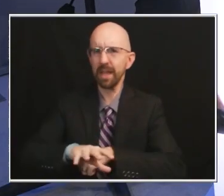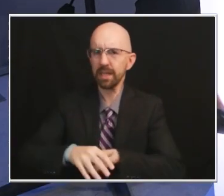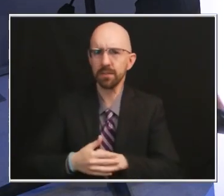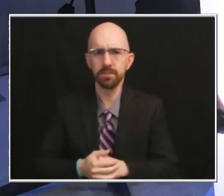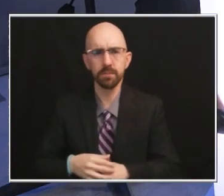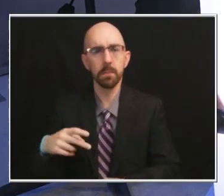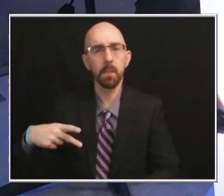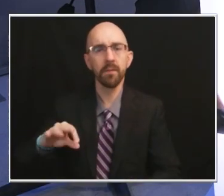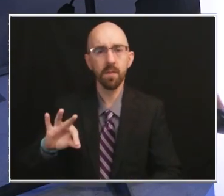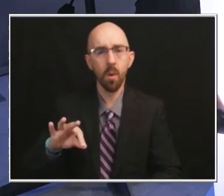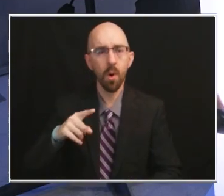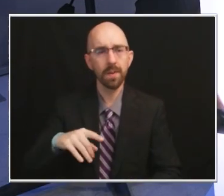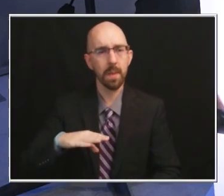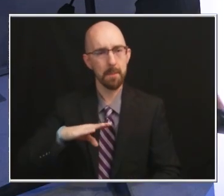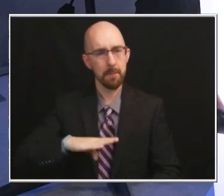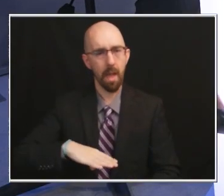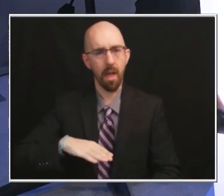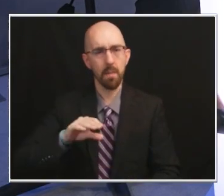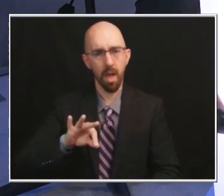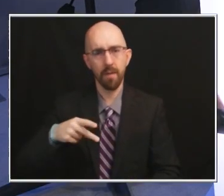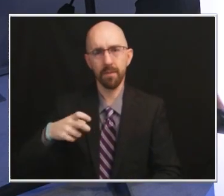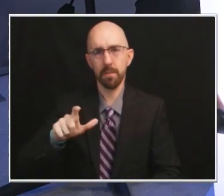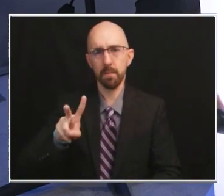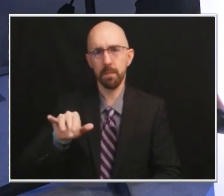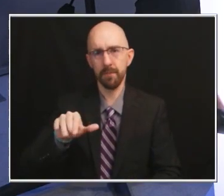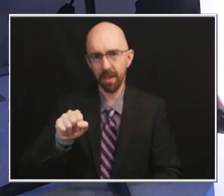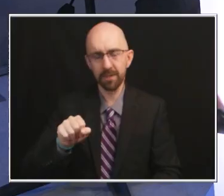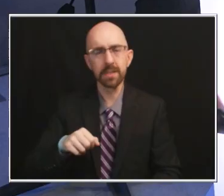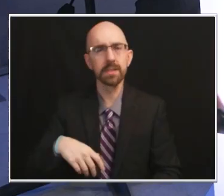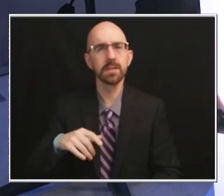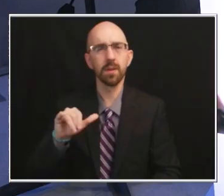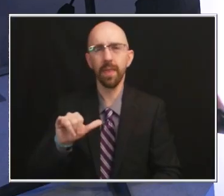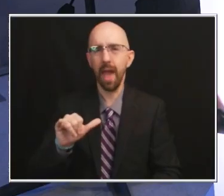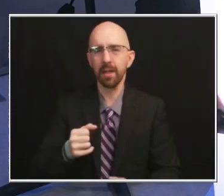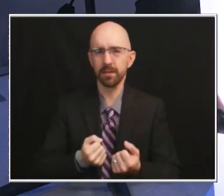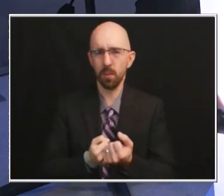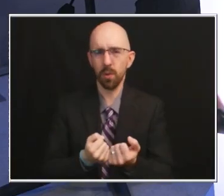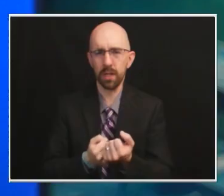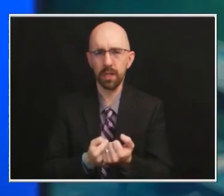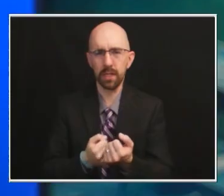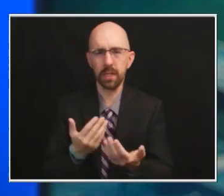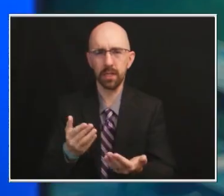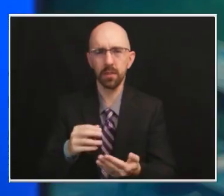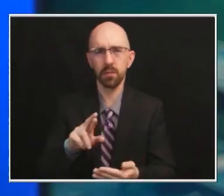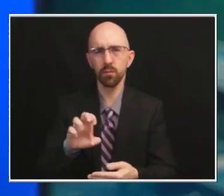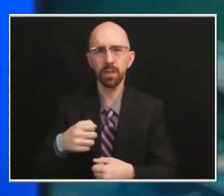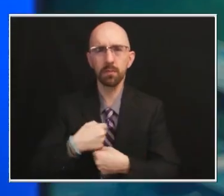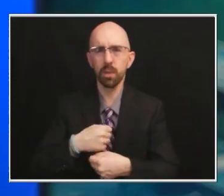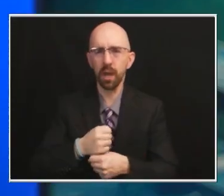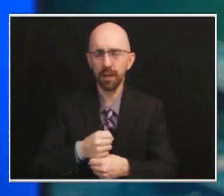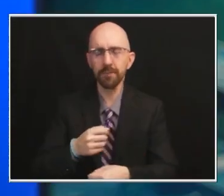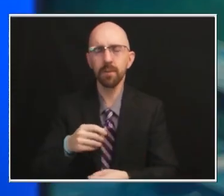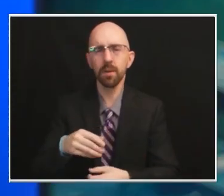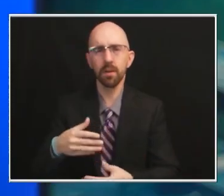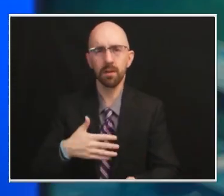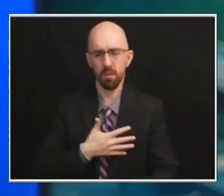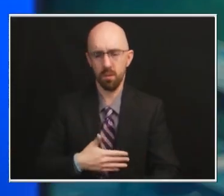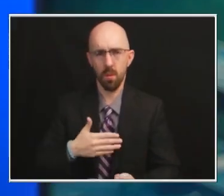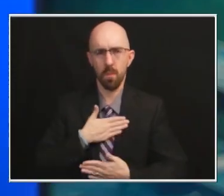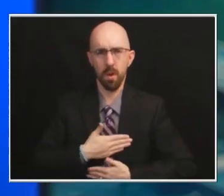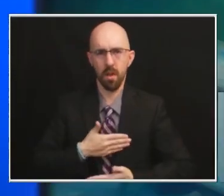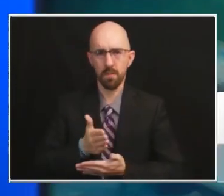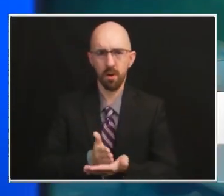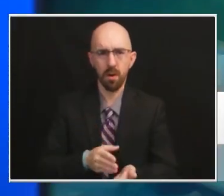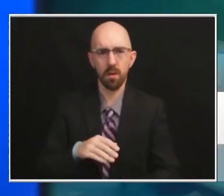at the bottom of the pelvis. So it is supporting the reproductive organs, the bowel, the bladder, but it